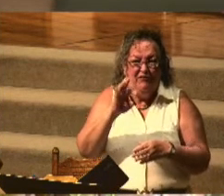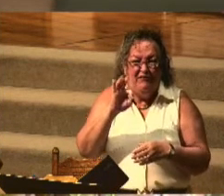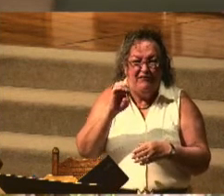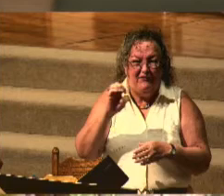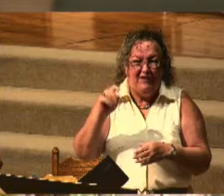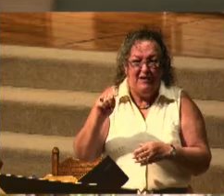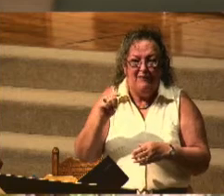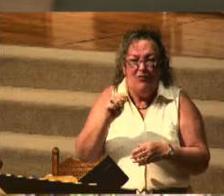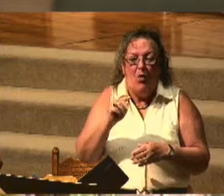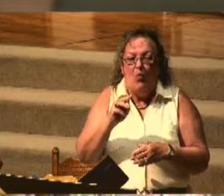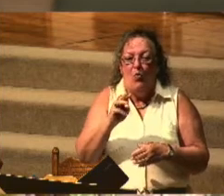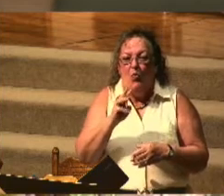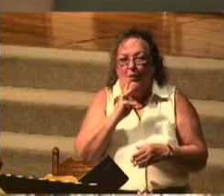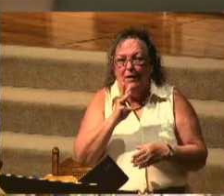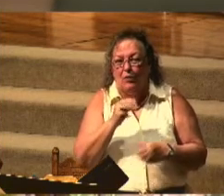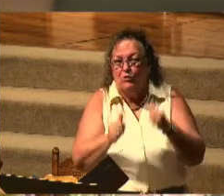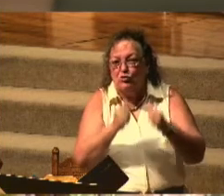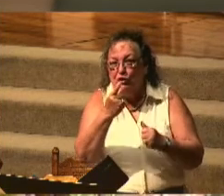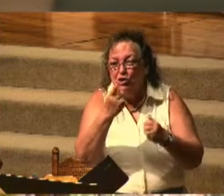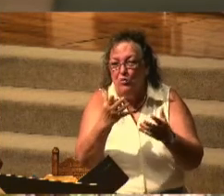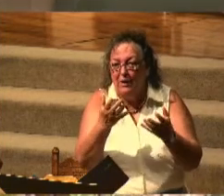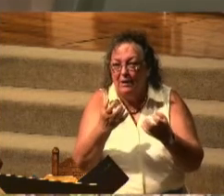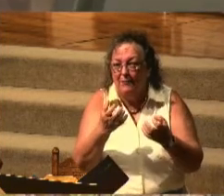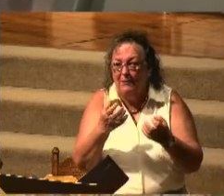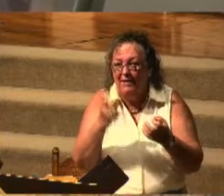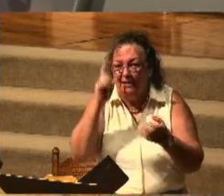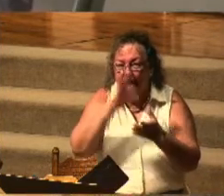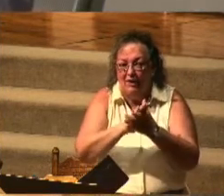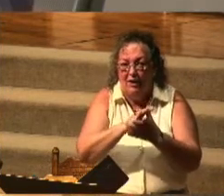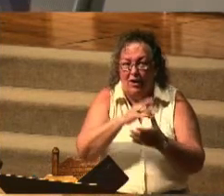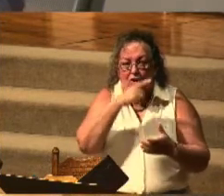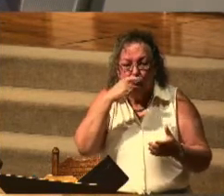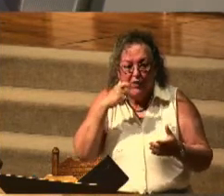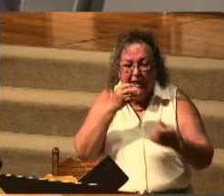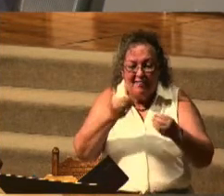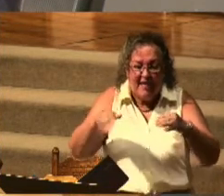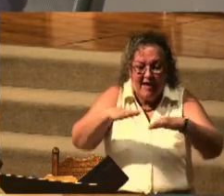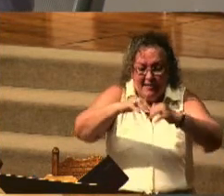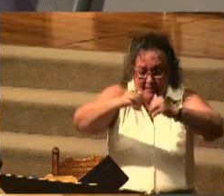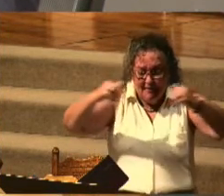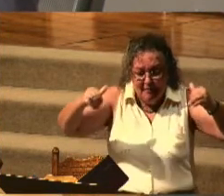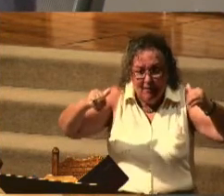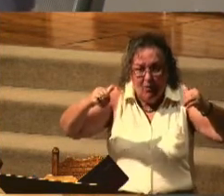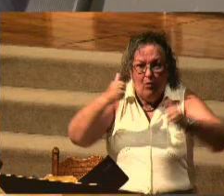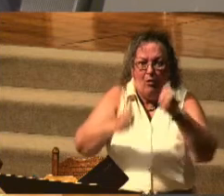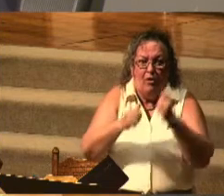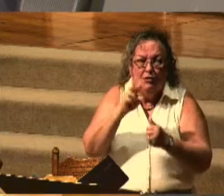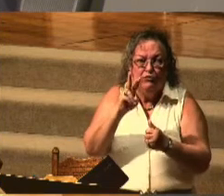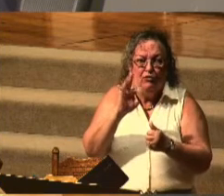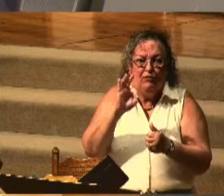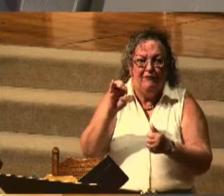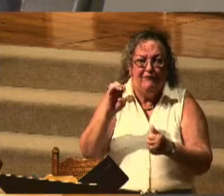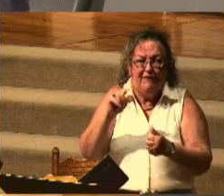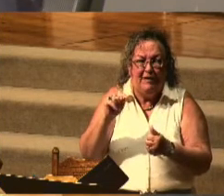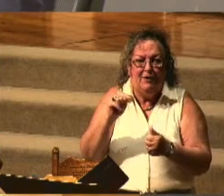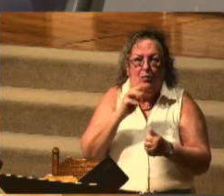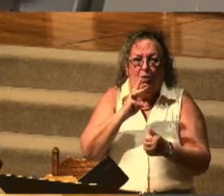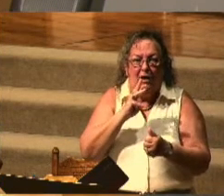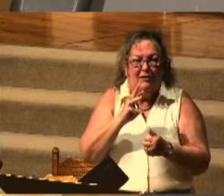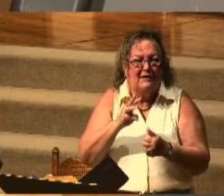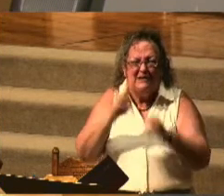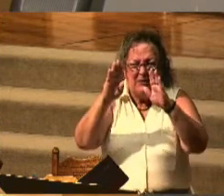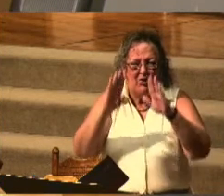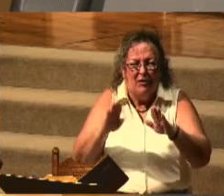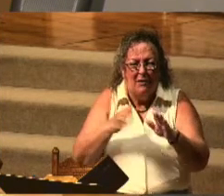So which one you want to believe, dry land or 2 feet of water? It's a miracle anyway. God, my God